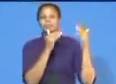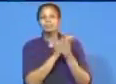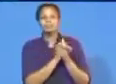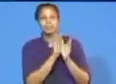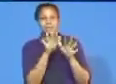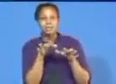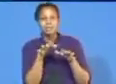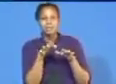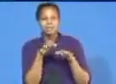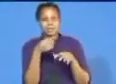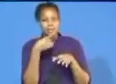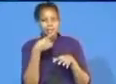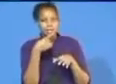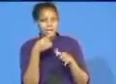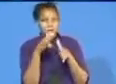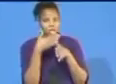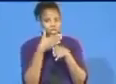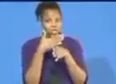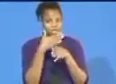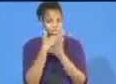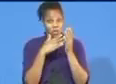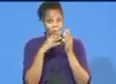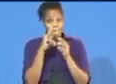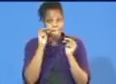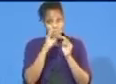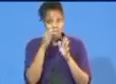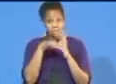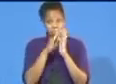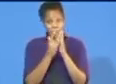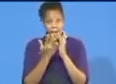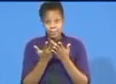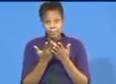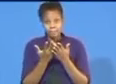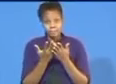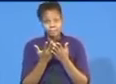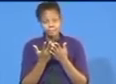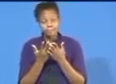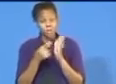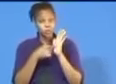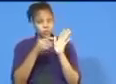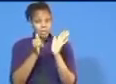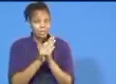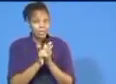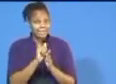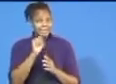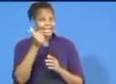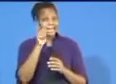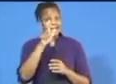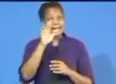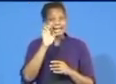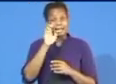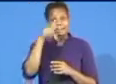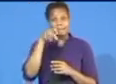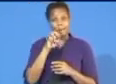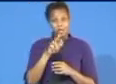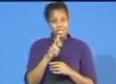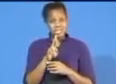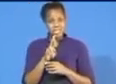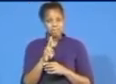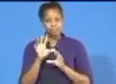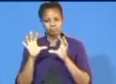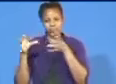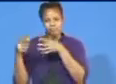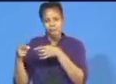Can I take you to some miracles in the Bible and show you that the 10 lepers